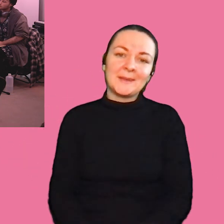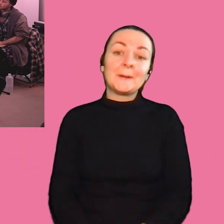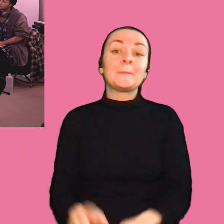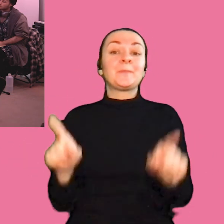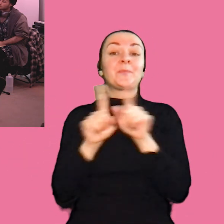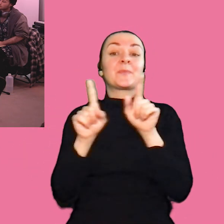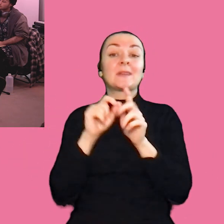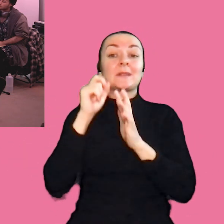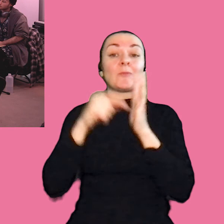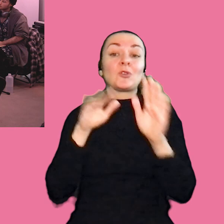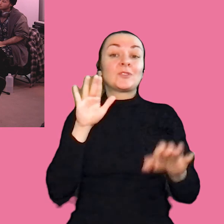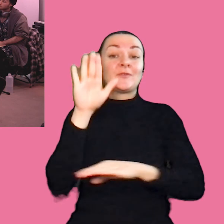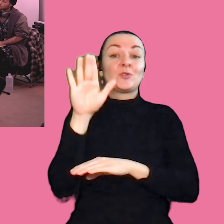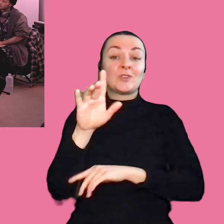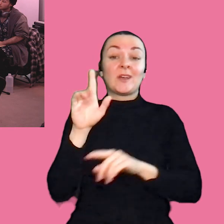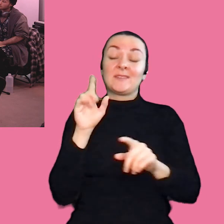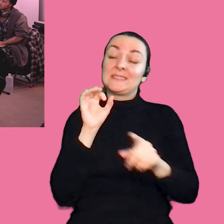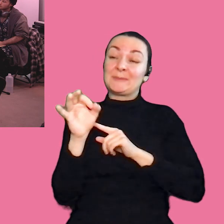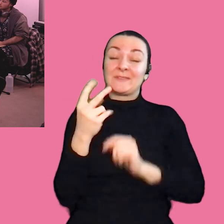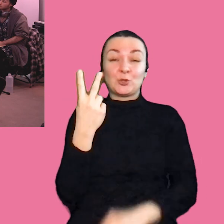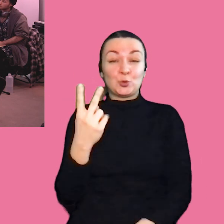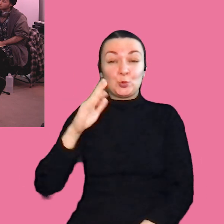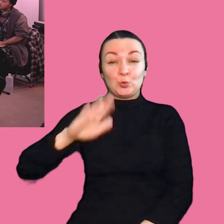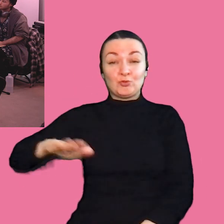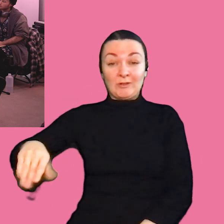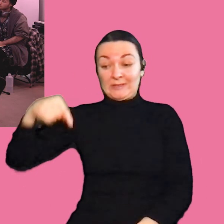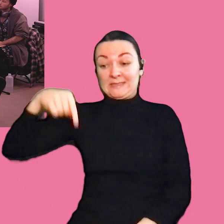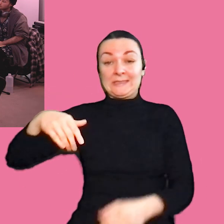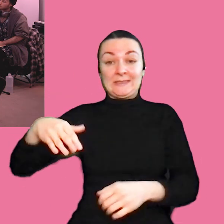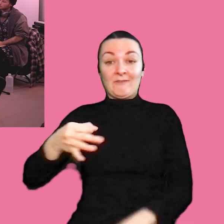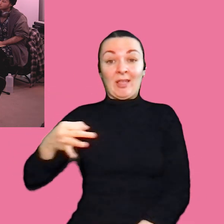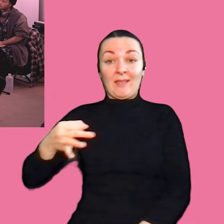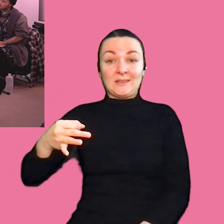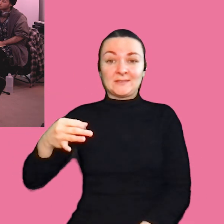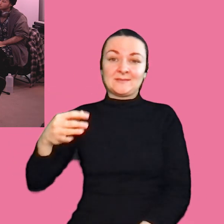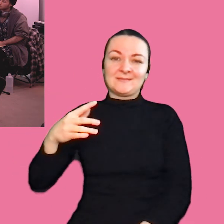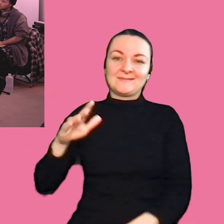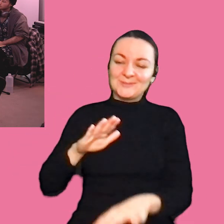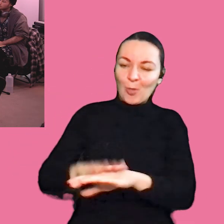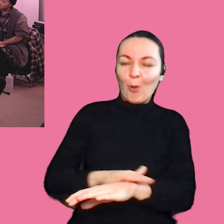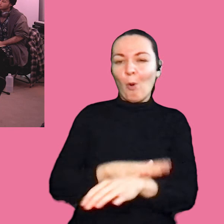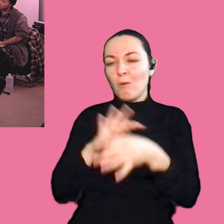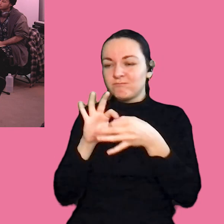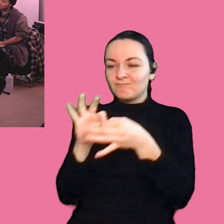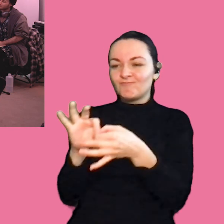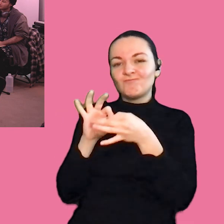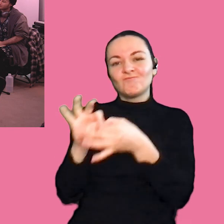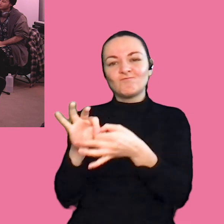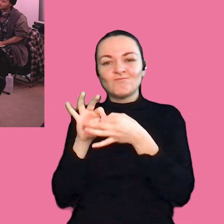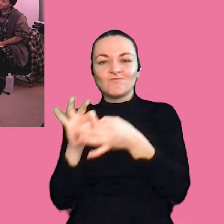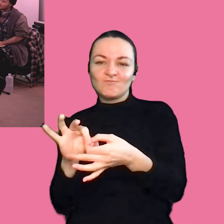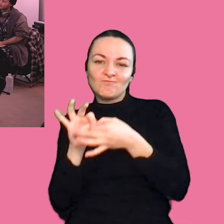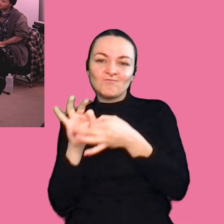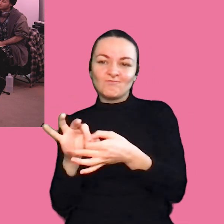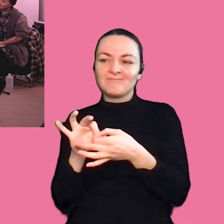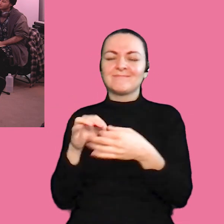the future of our project specifically is there's 2 kids in the village that I've been slowly developing a relationship with,